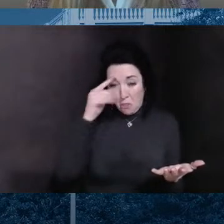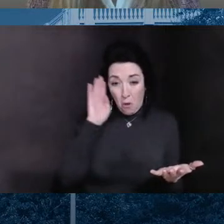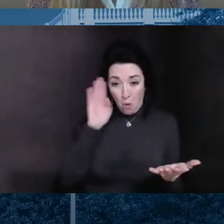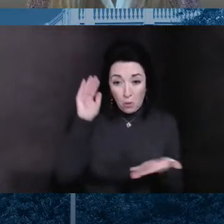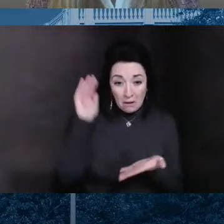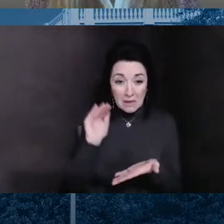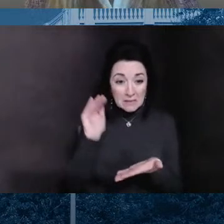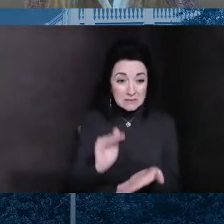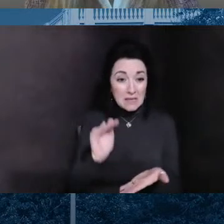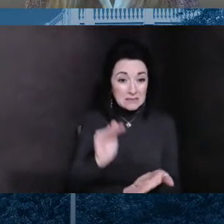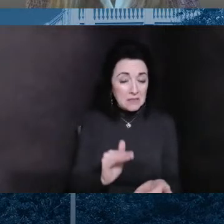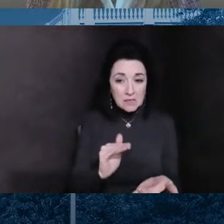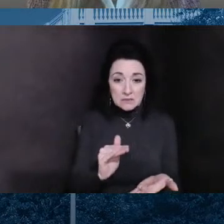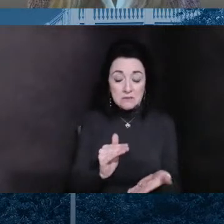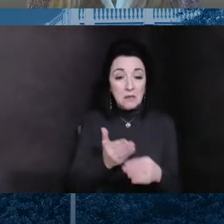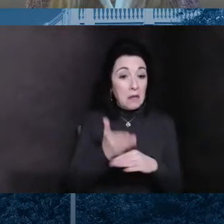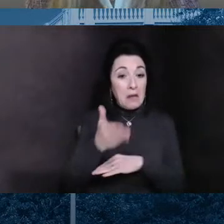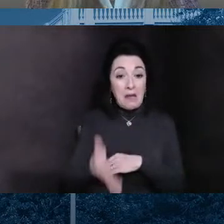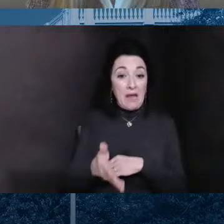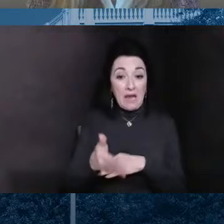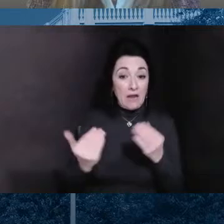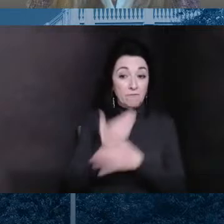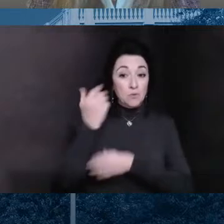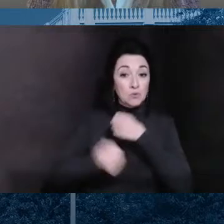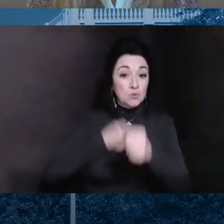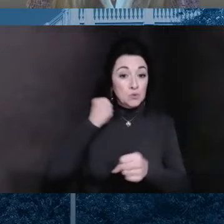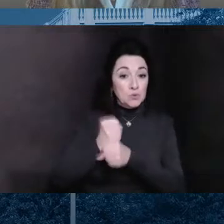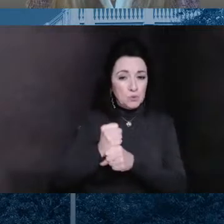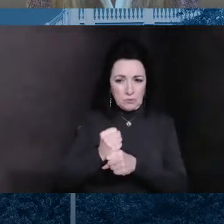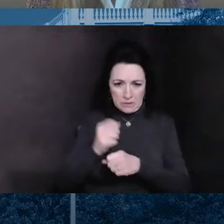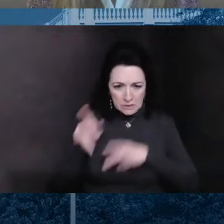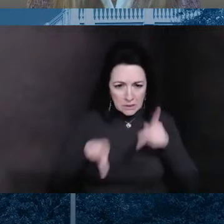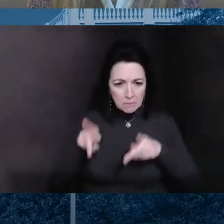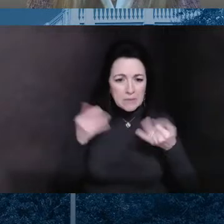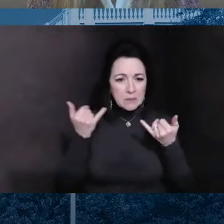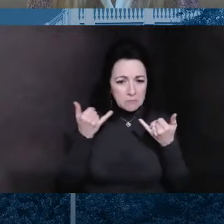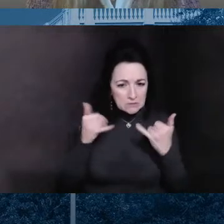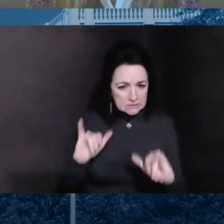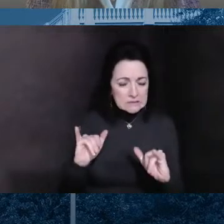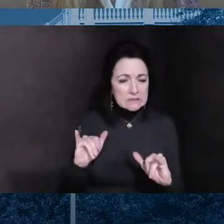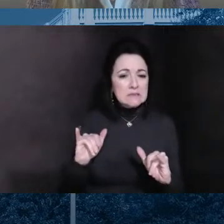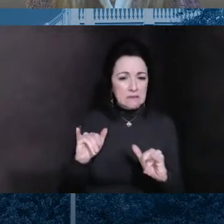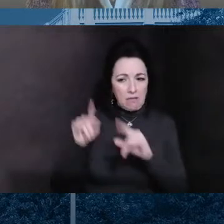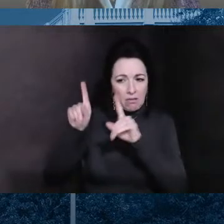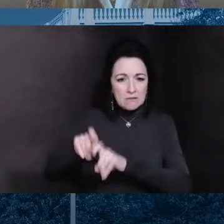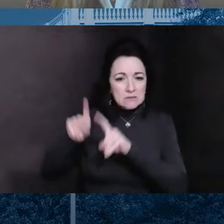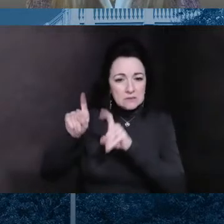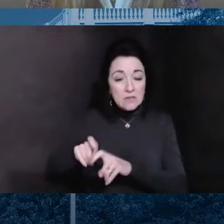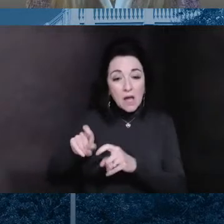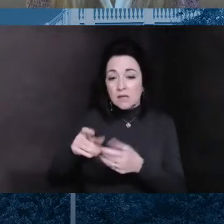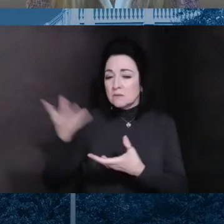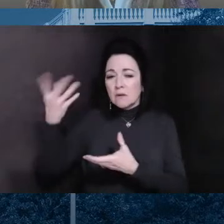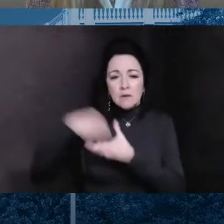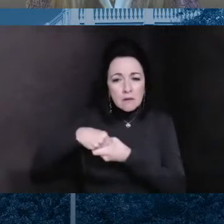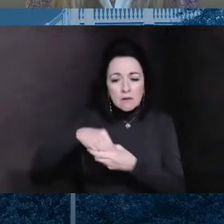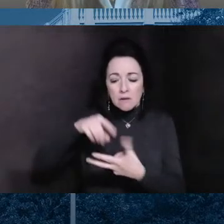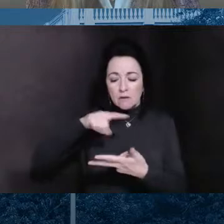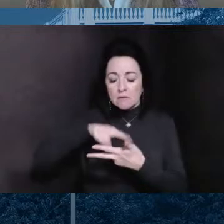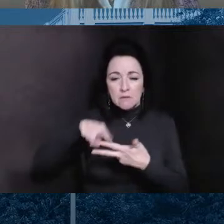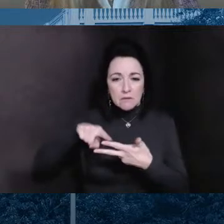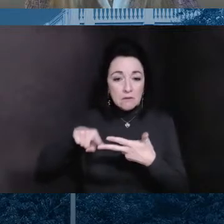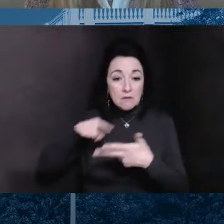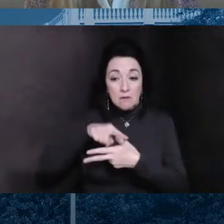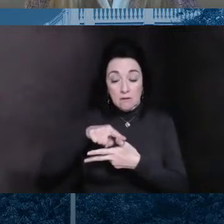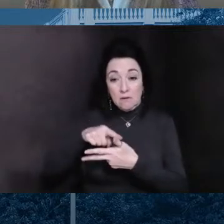2 weeks post New Year's. It's still up. And remember, this is the at-home process. This is the curative or drive-throughs, the trailers that we were on the